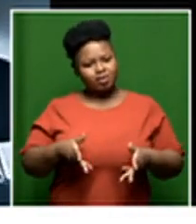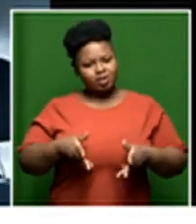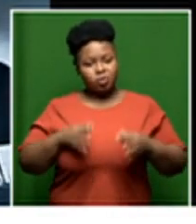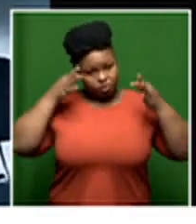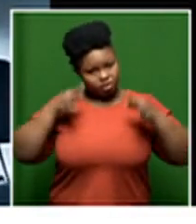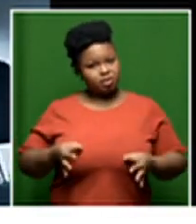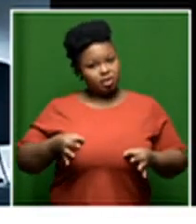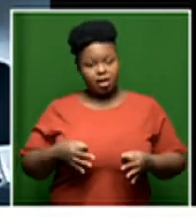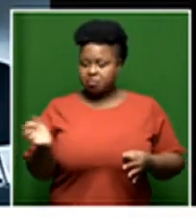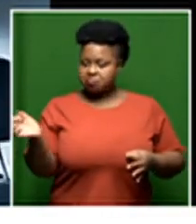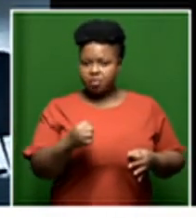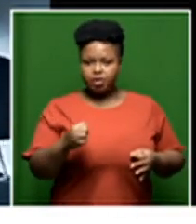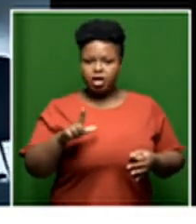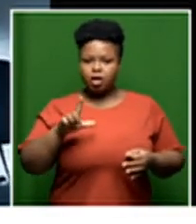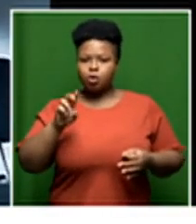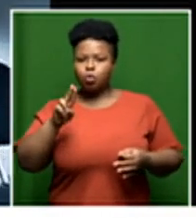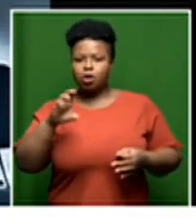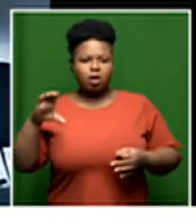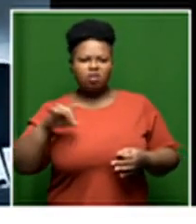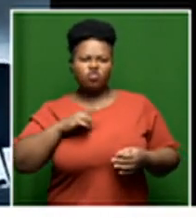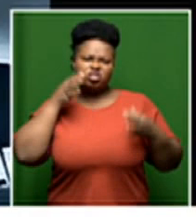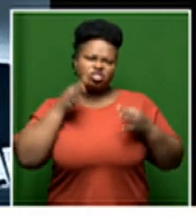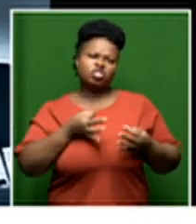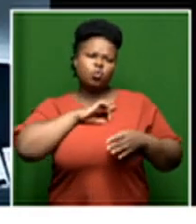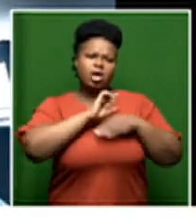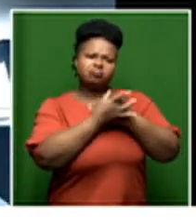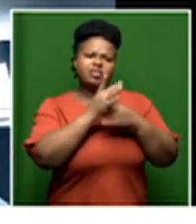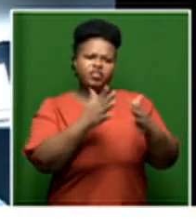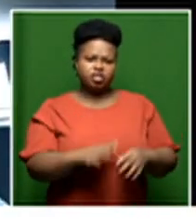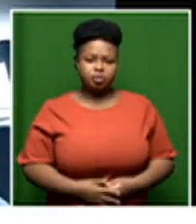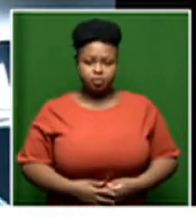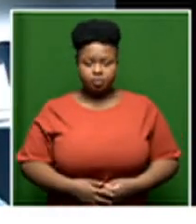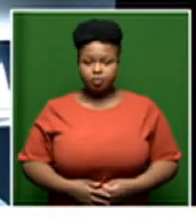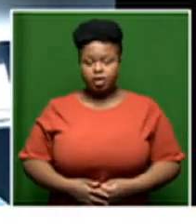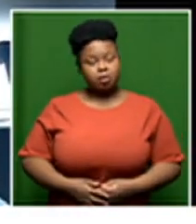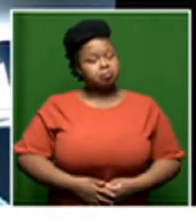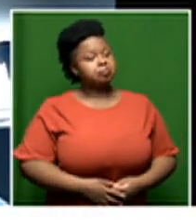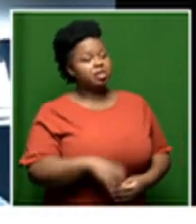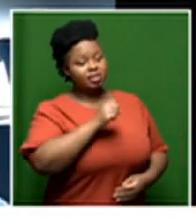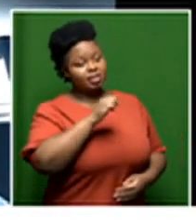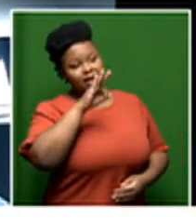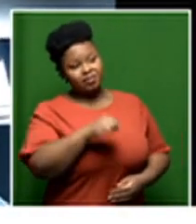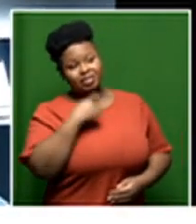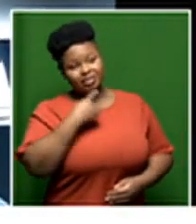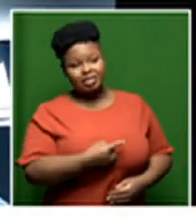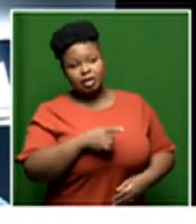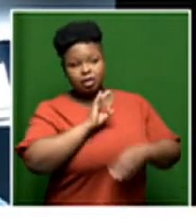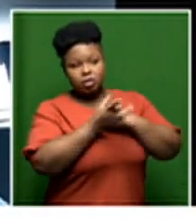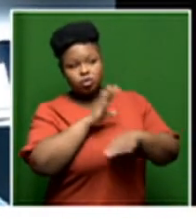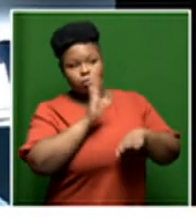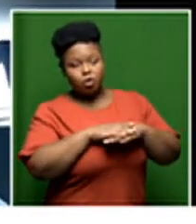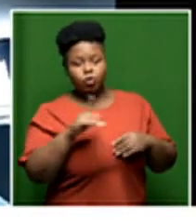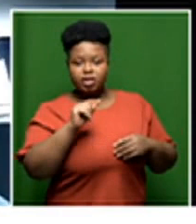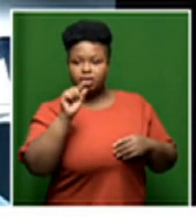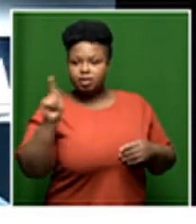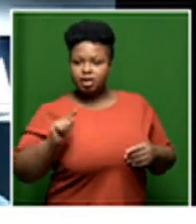We have based our decision to employ him on those decisions. SAFA seemed to say, however, that they are still going to consult with the